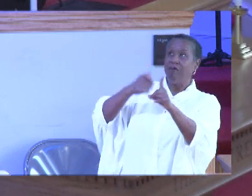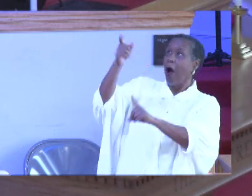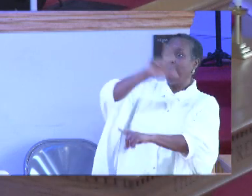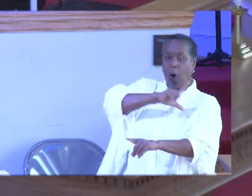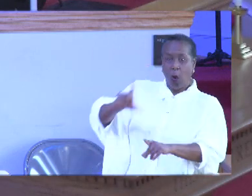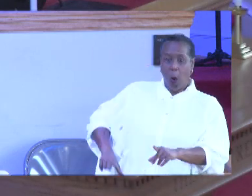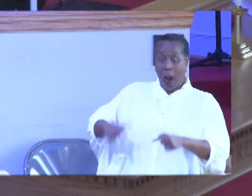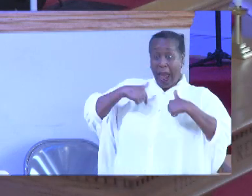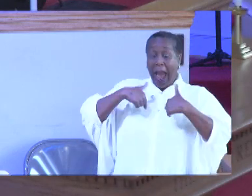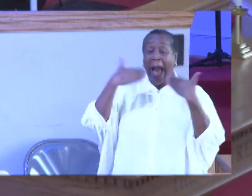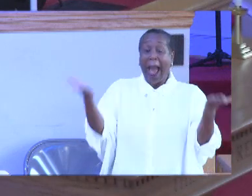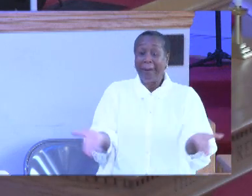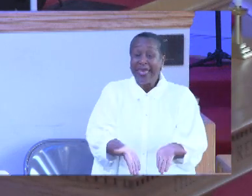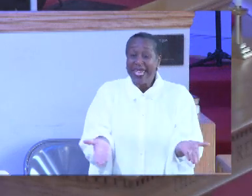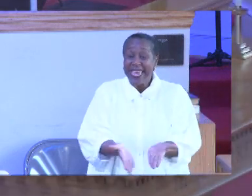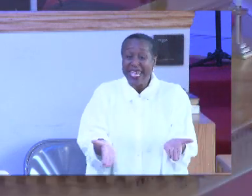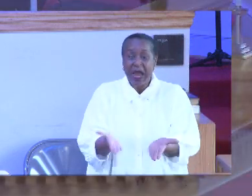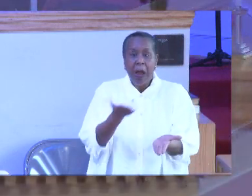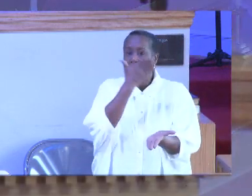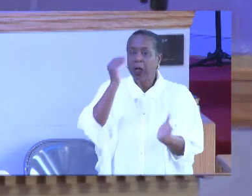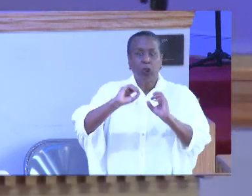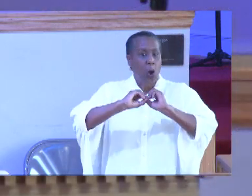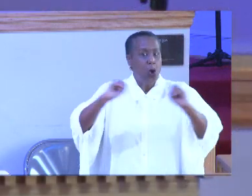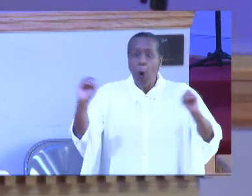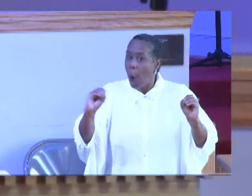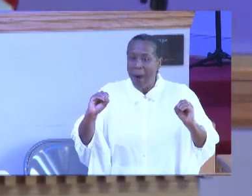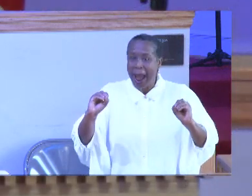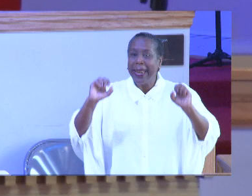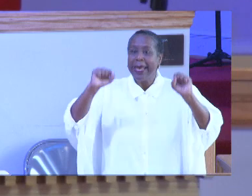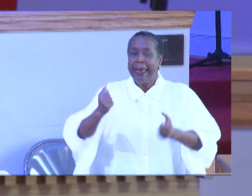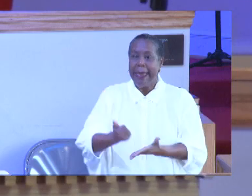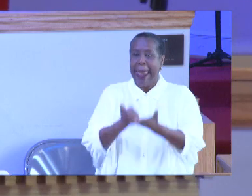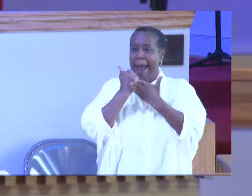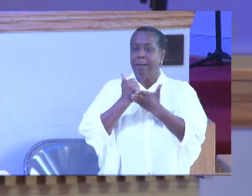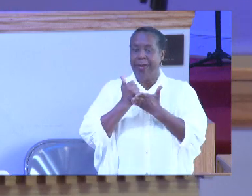I came because can't nobody do me